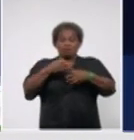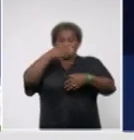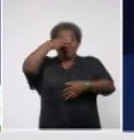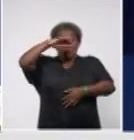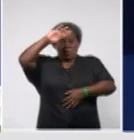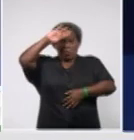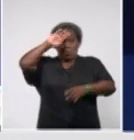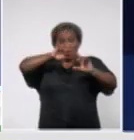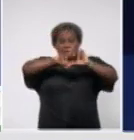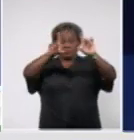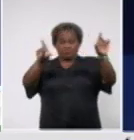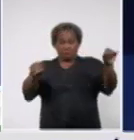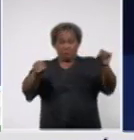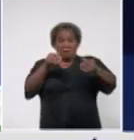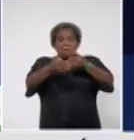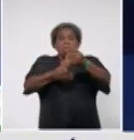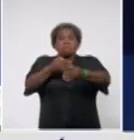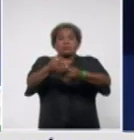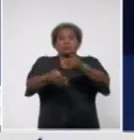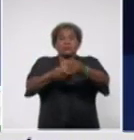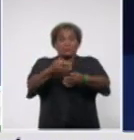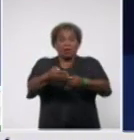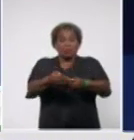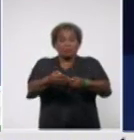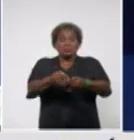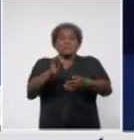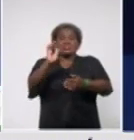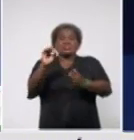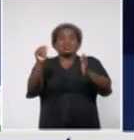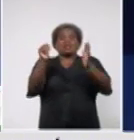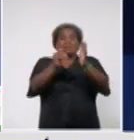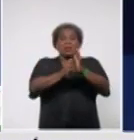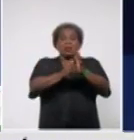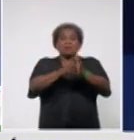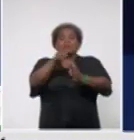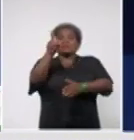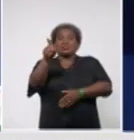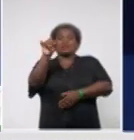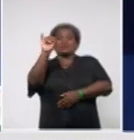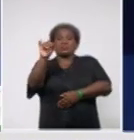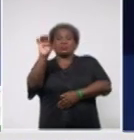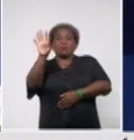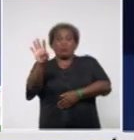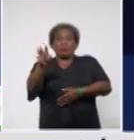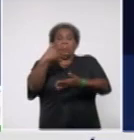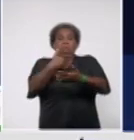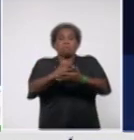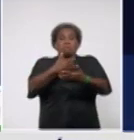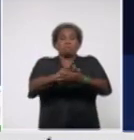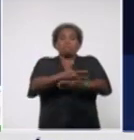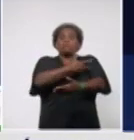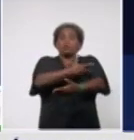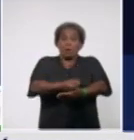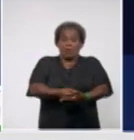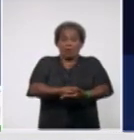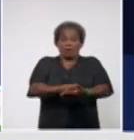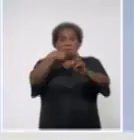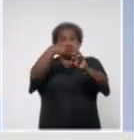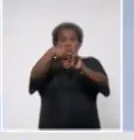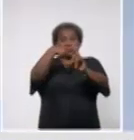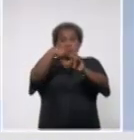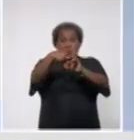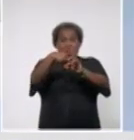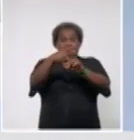246 in the Fructuoso Rodriguez Hospital. As such, we were able to